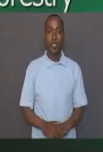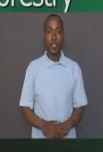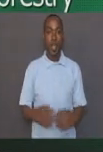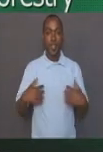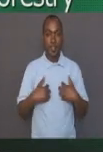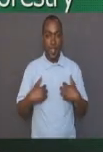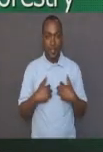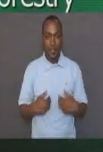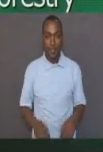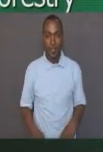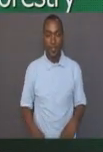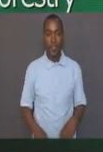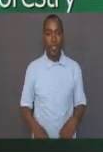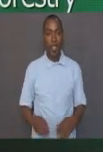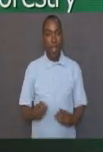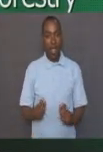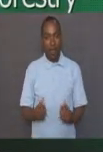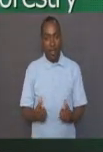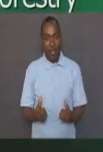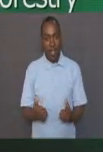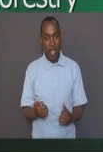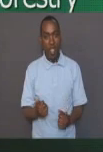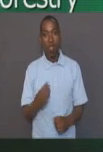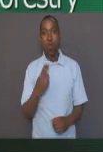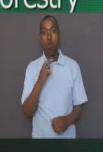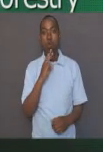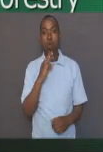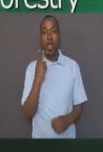livestock, soil and water uses,